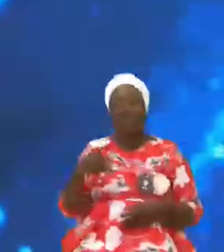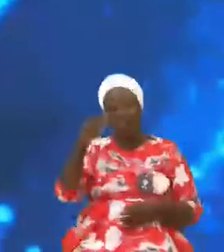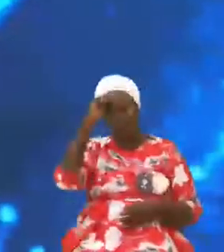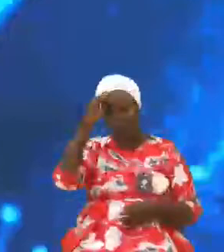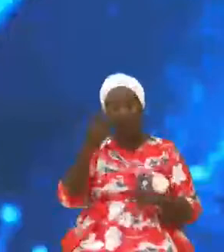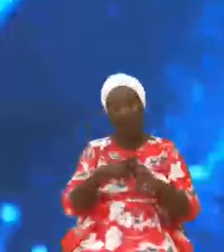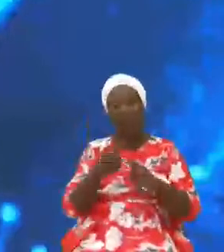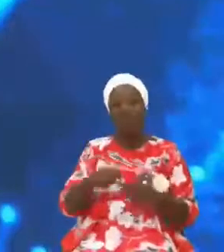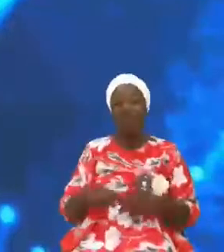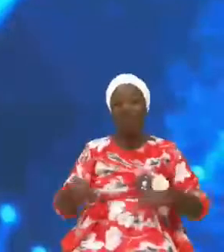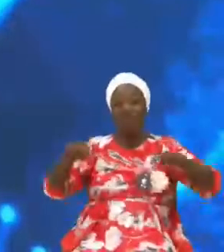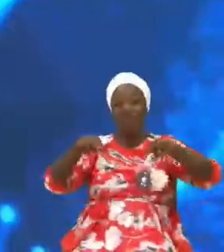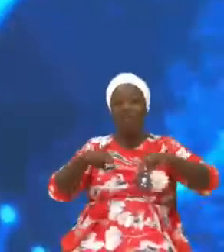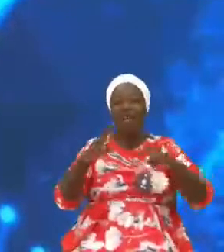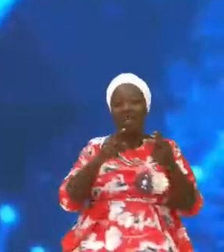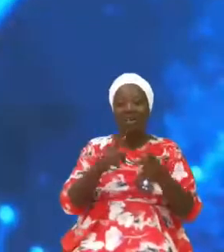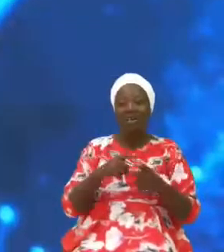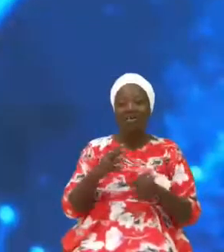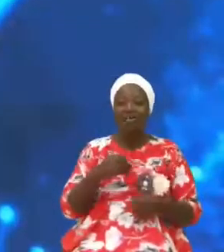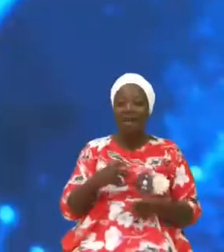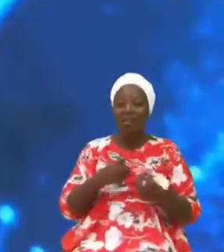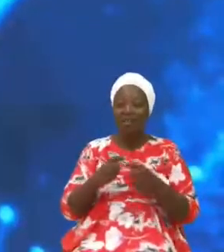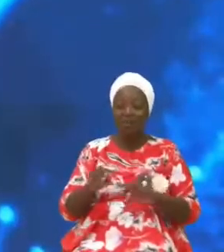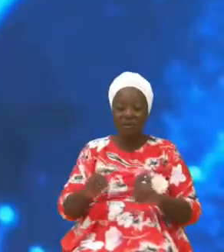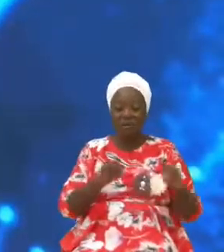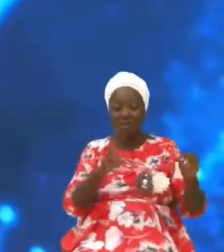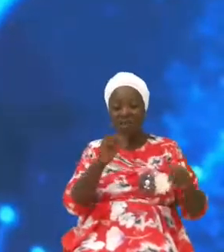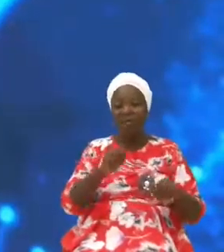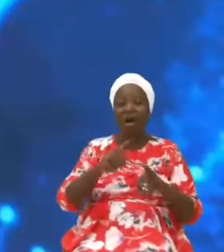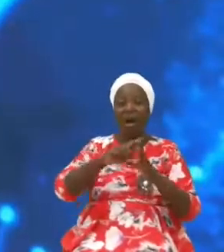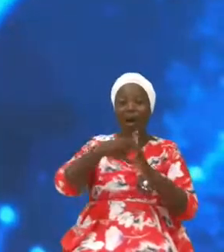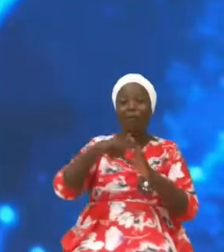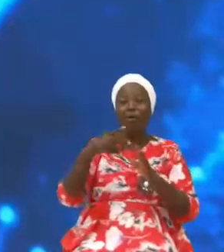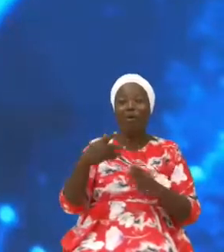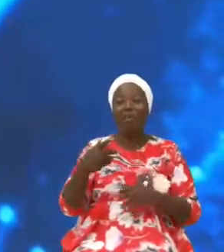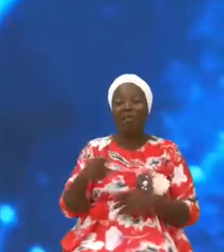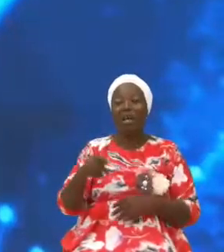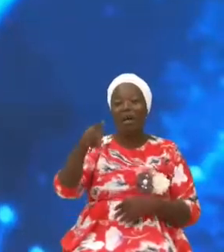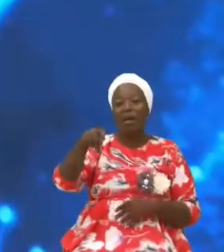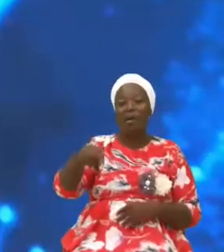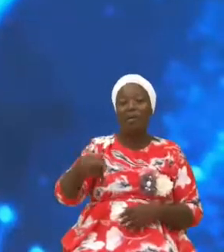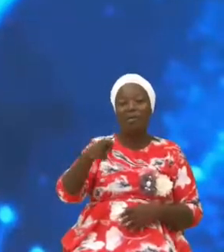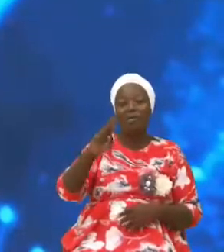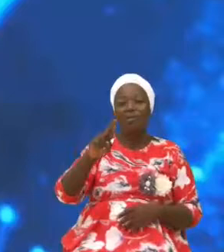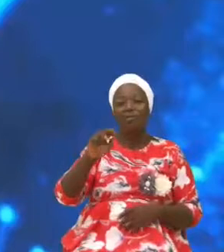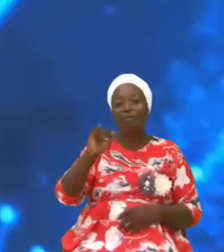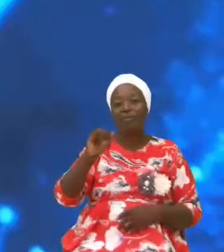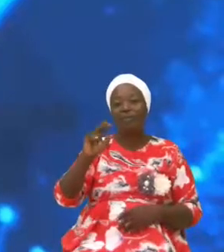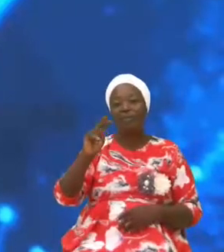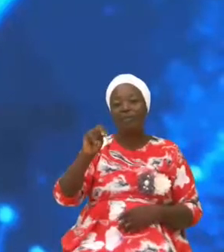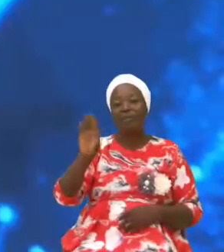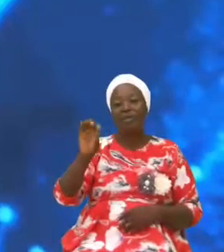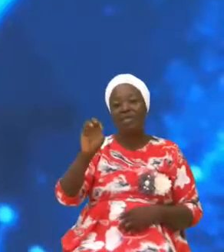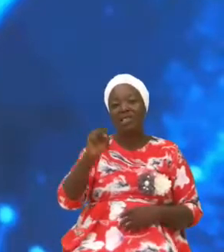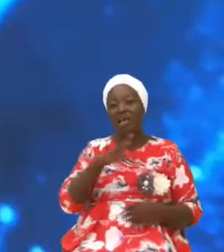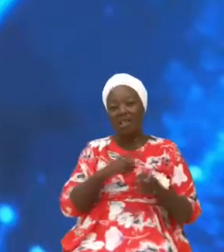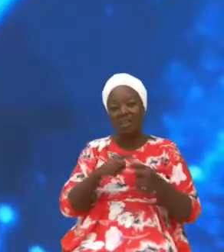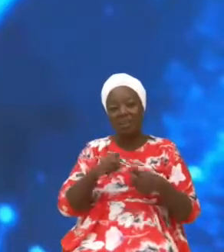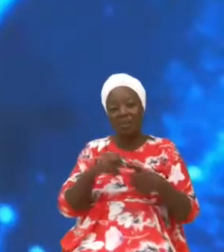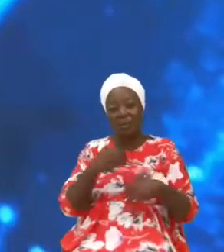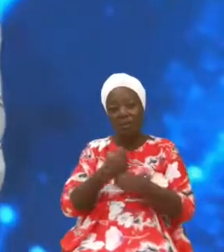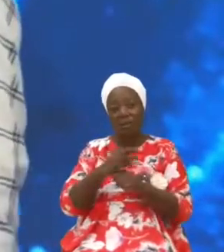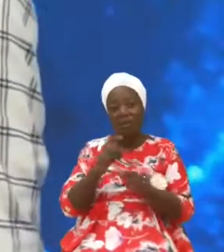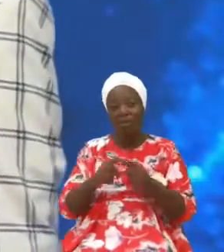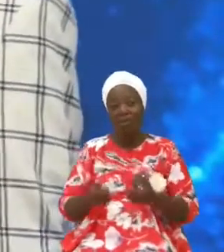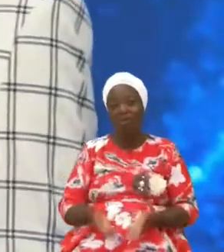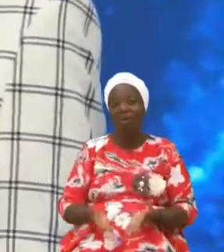beggar from the dunghill, to search them among princes, and to